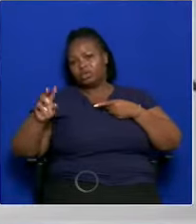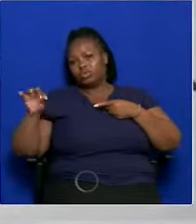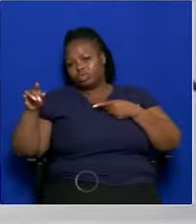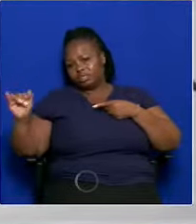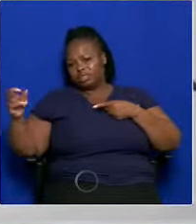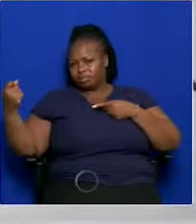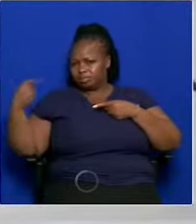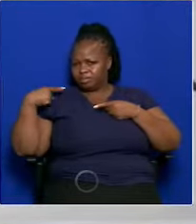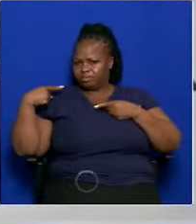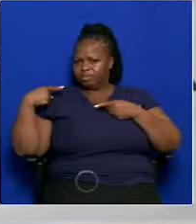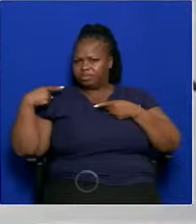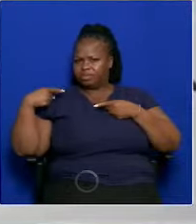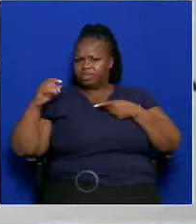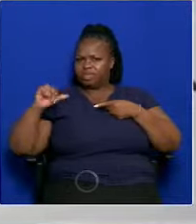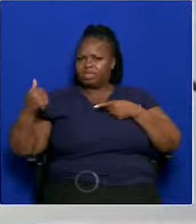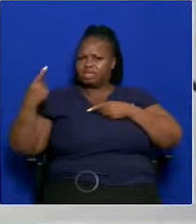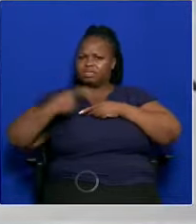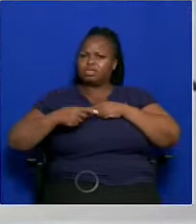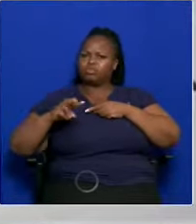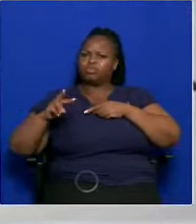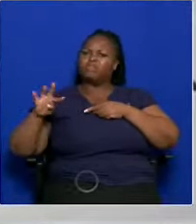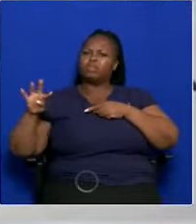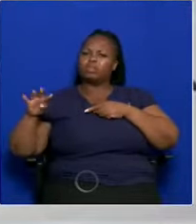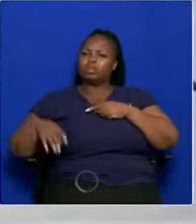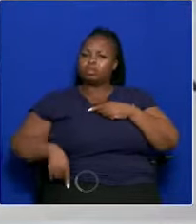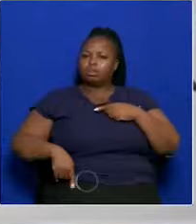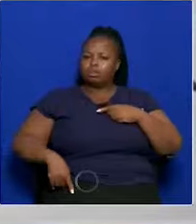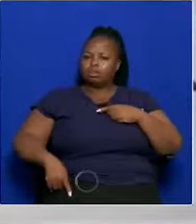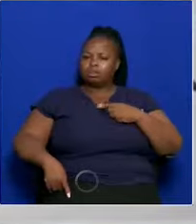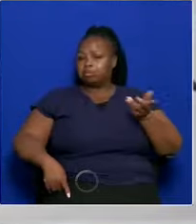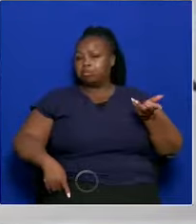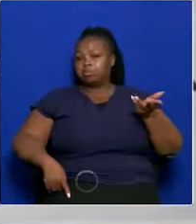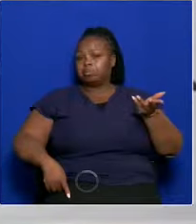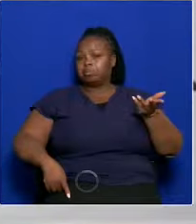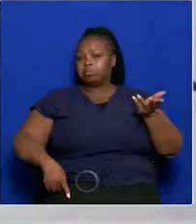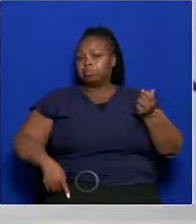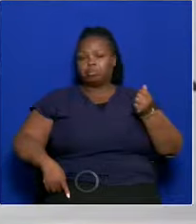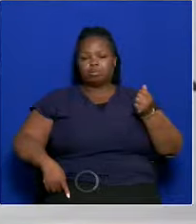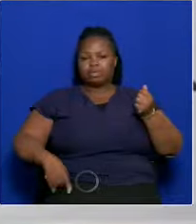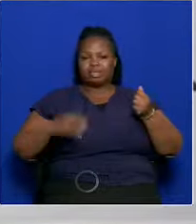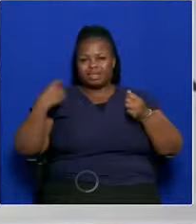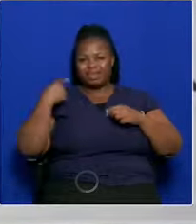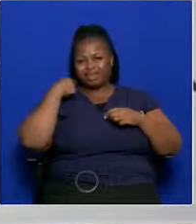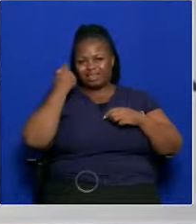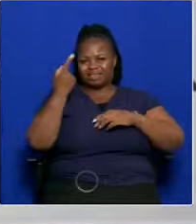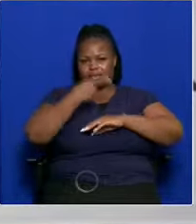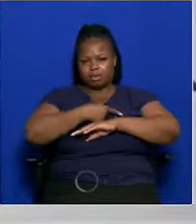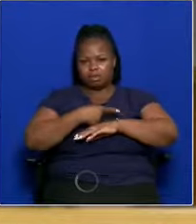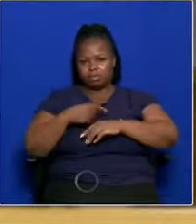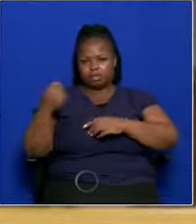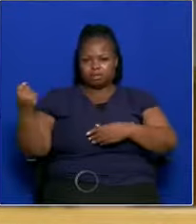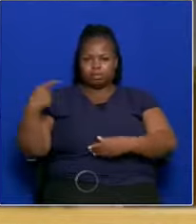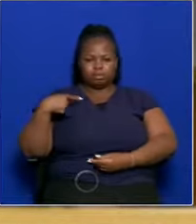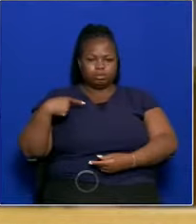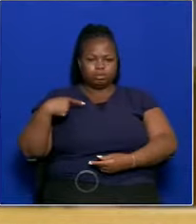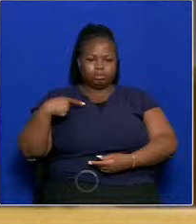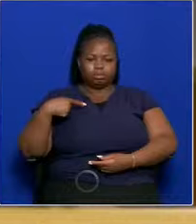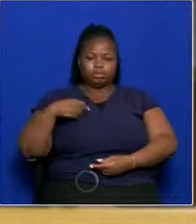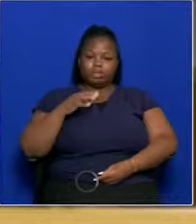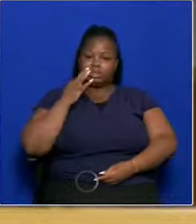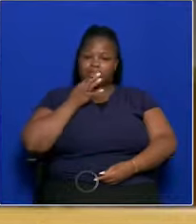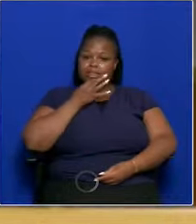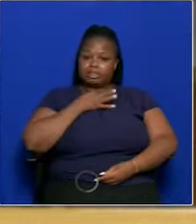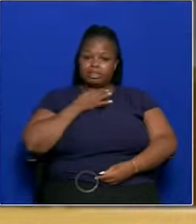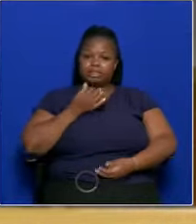is irrelevant, at least for what I'm proposing now. He sends this to you, and then he says, maybe it will